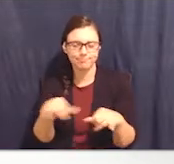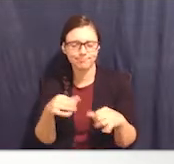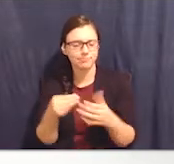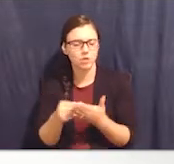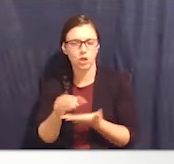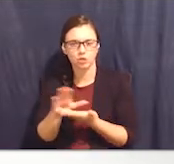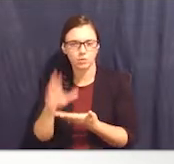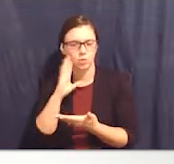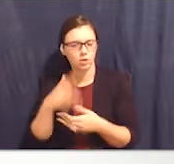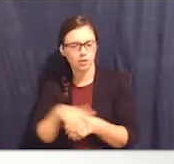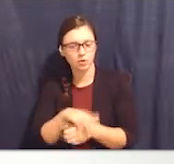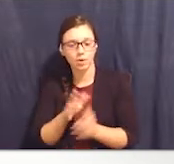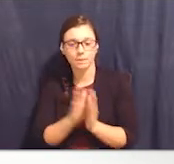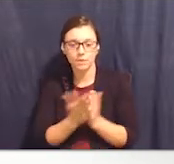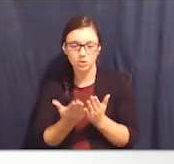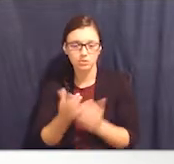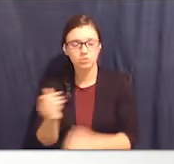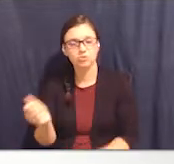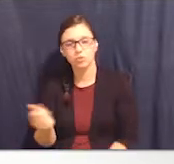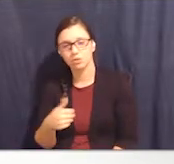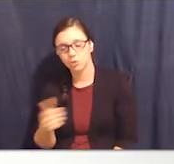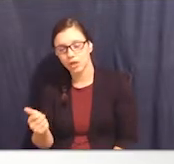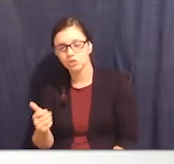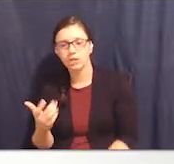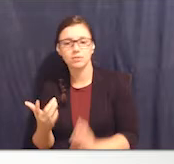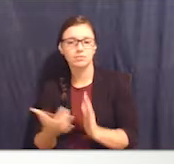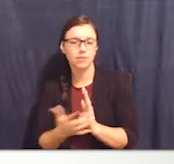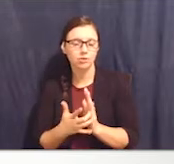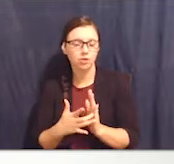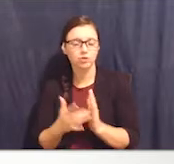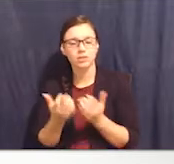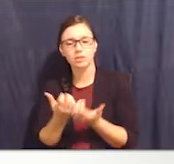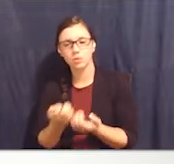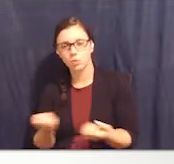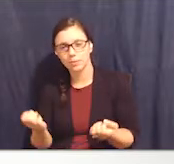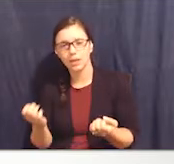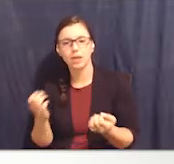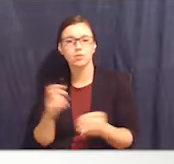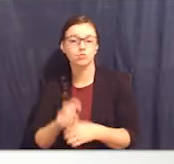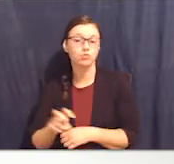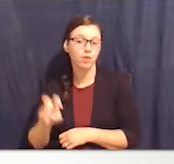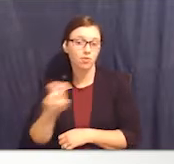Oh goodness, wow, I don't know what just happened.